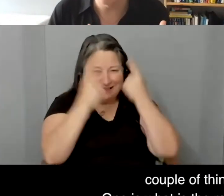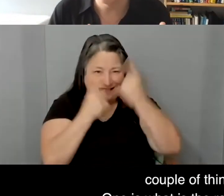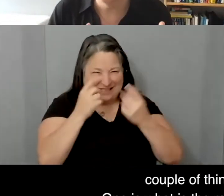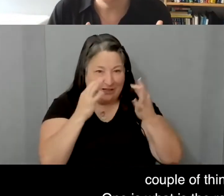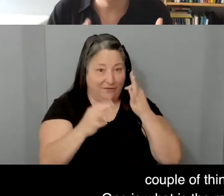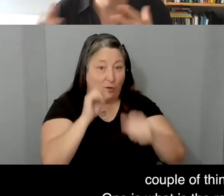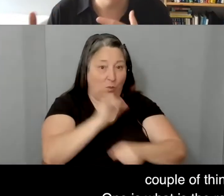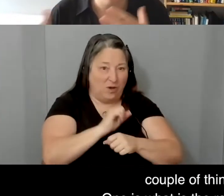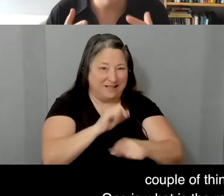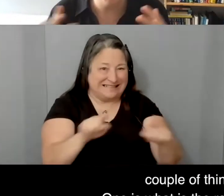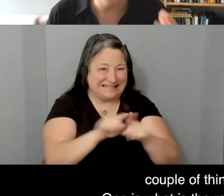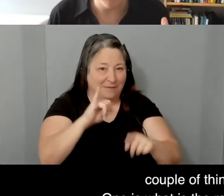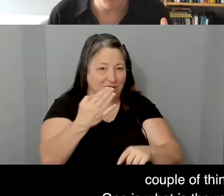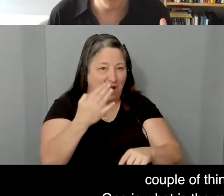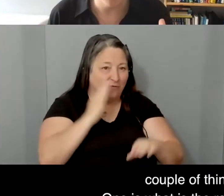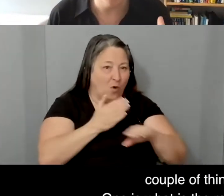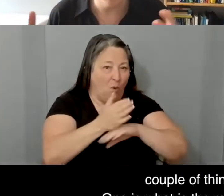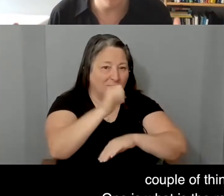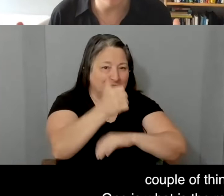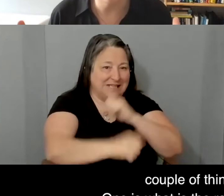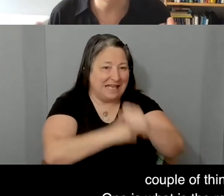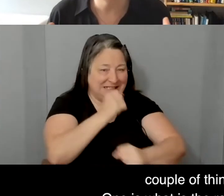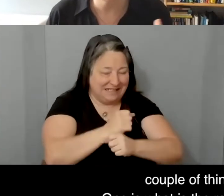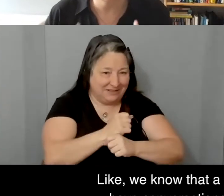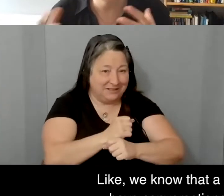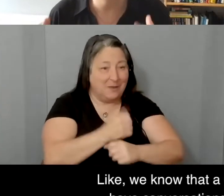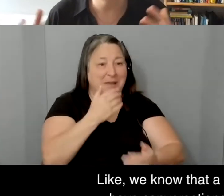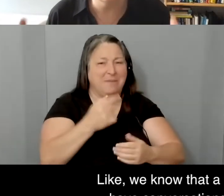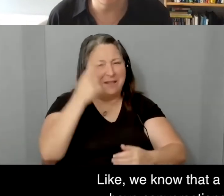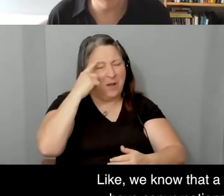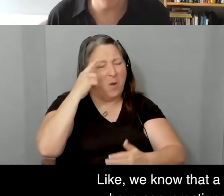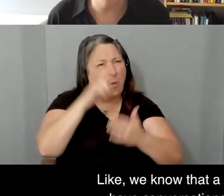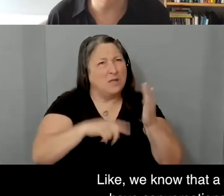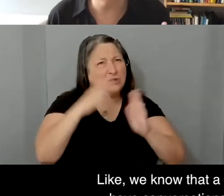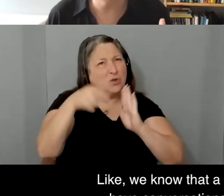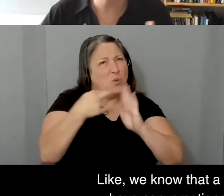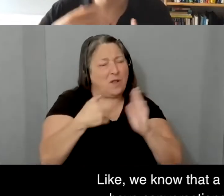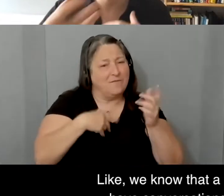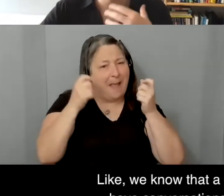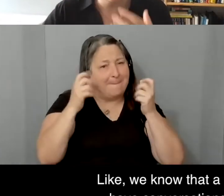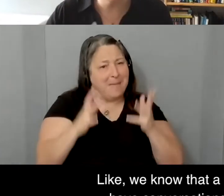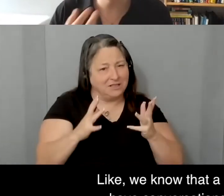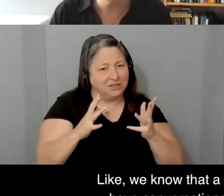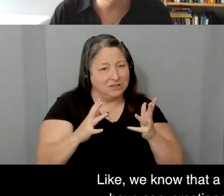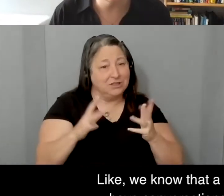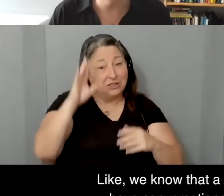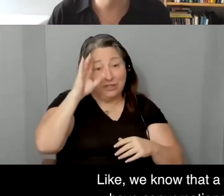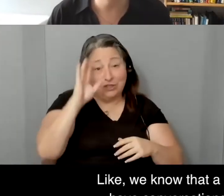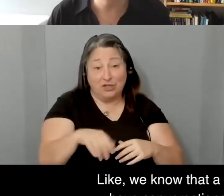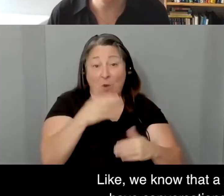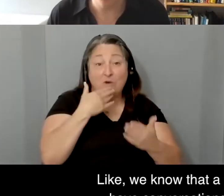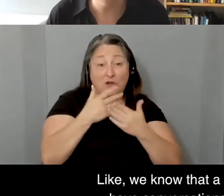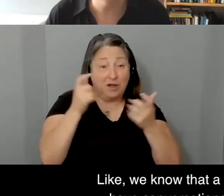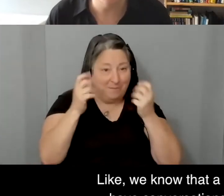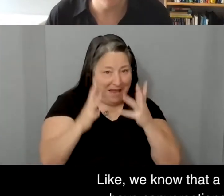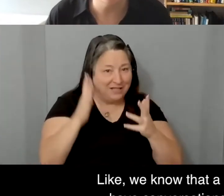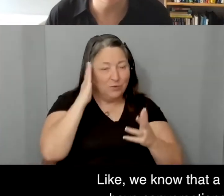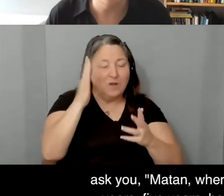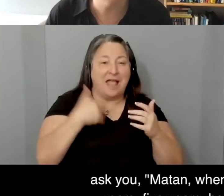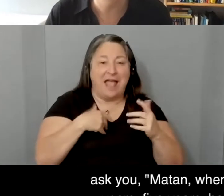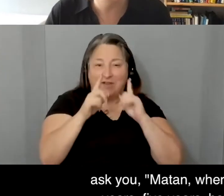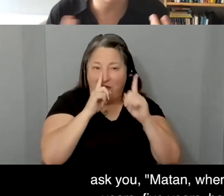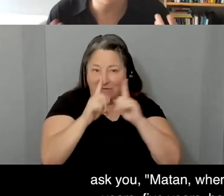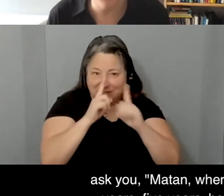One is, what is the role of your manager therein? Like, we know that a good manager, you're going to have conversations. They're hopefully